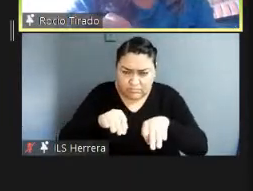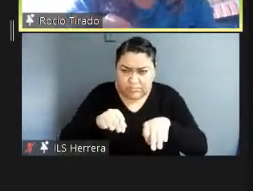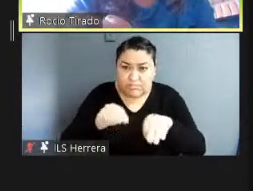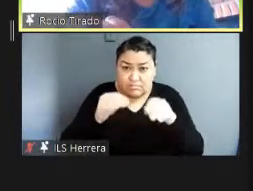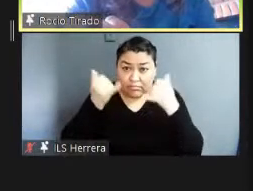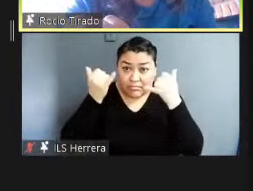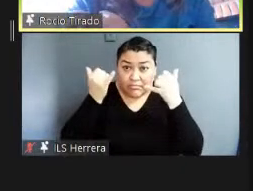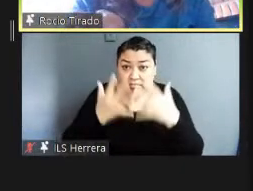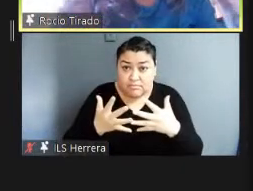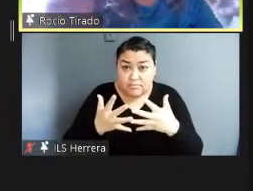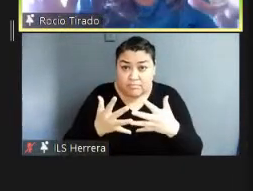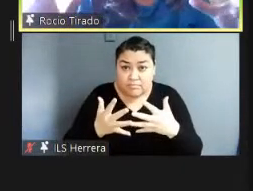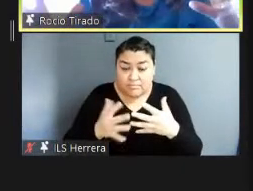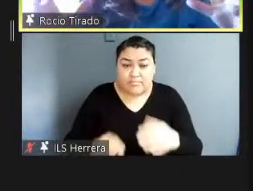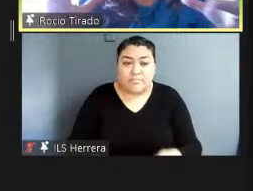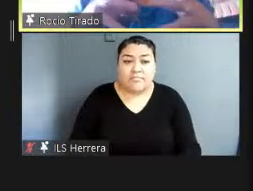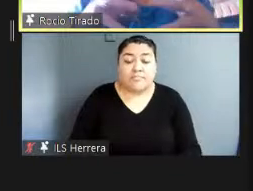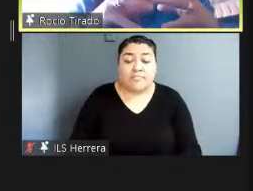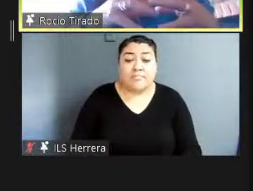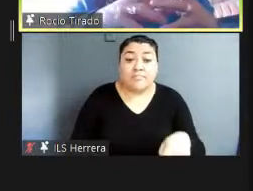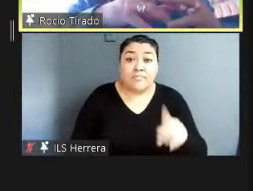virtually, remotely, very, very hard.